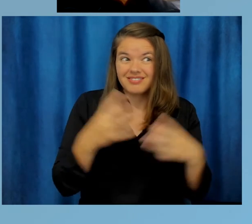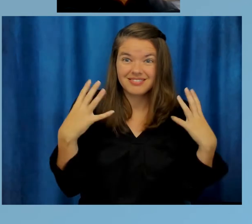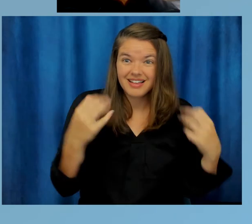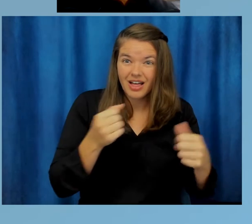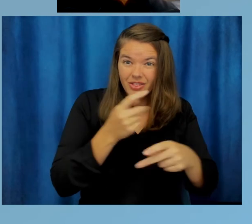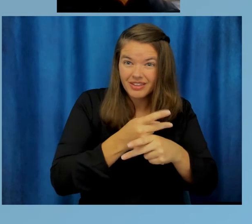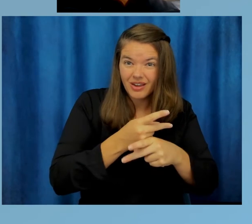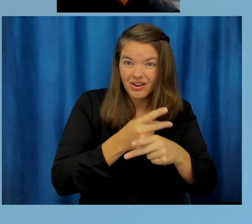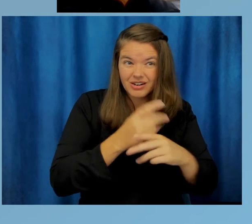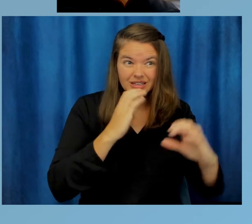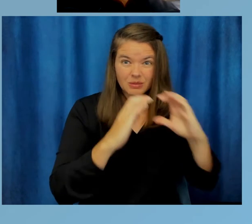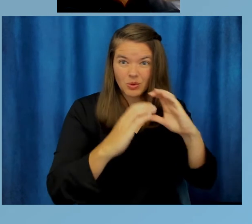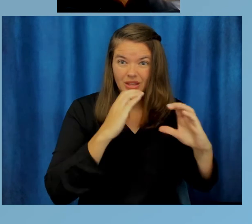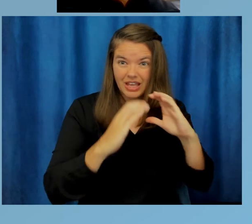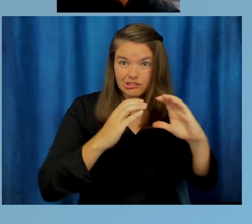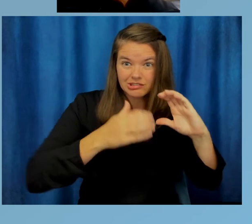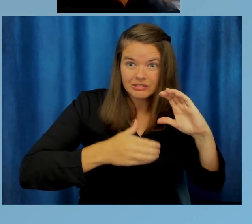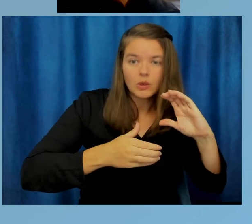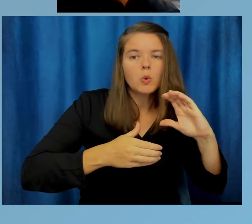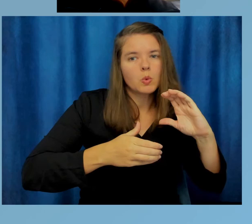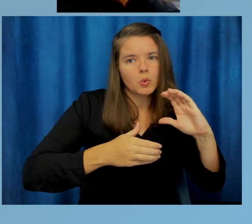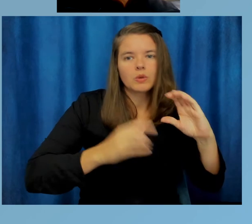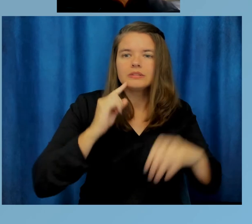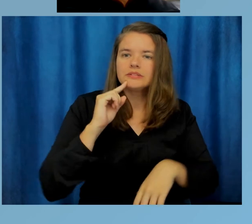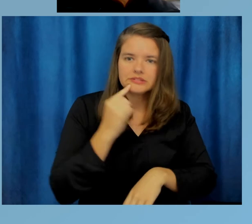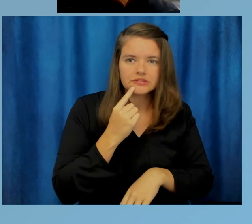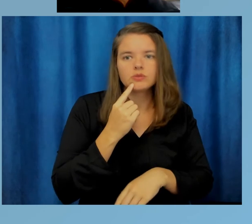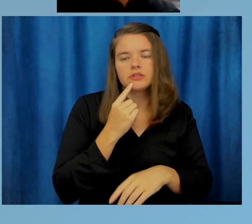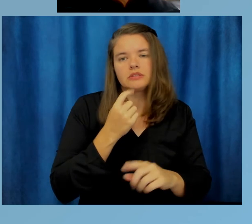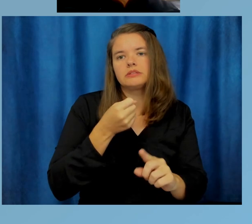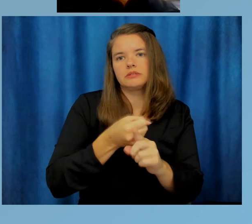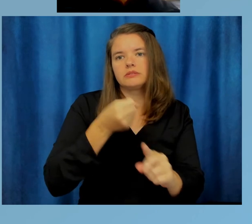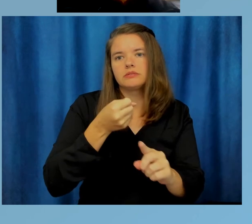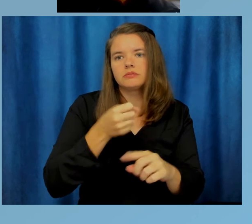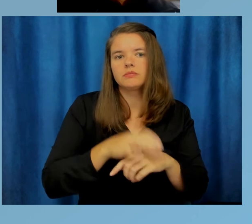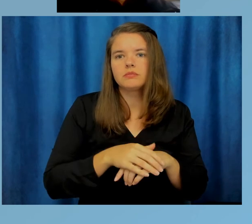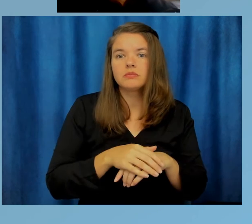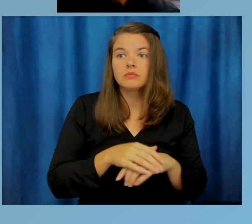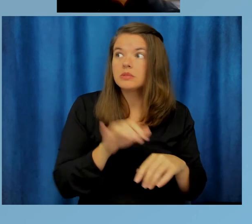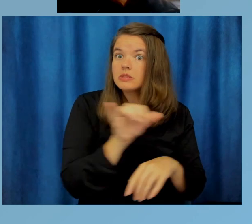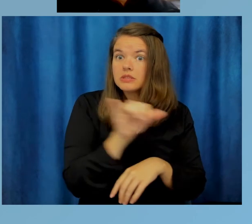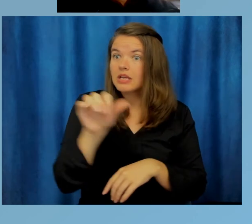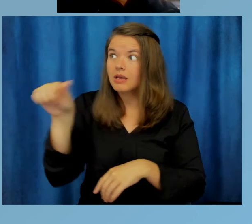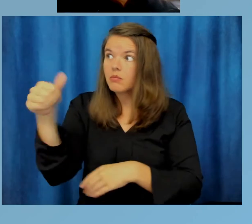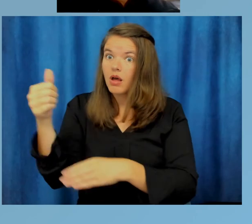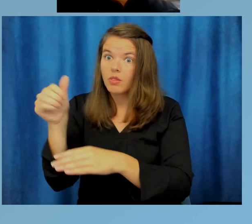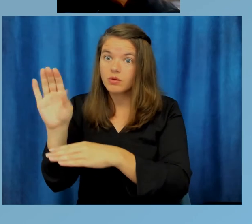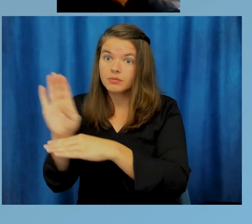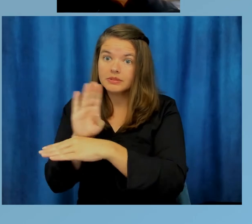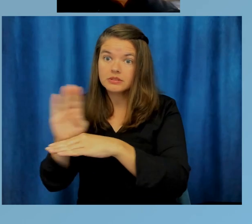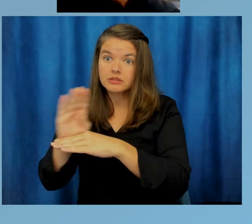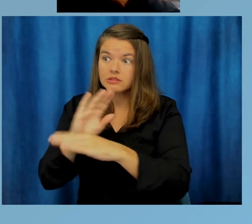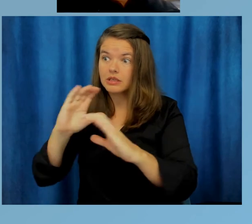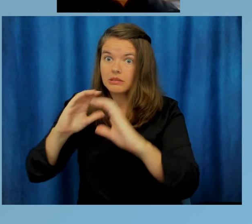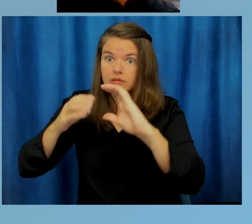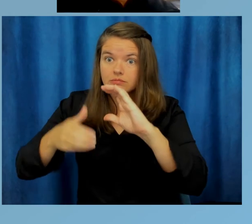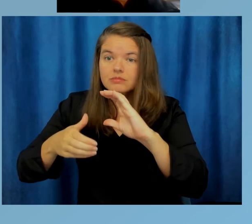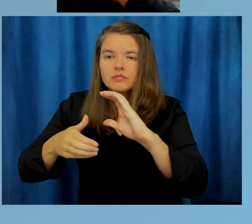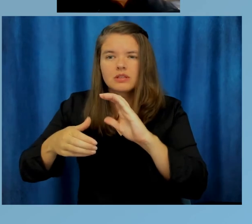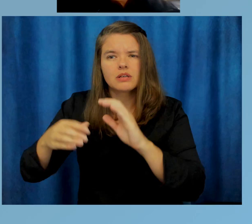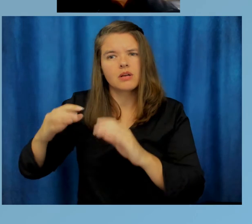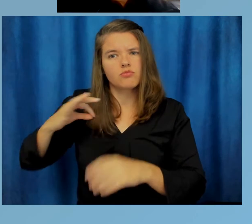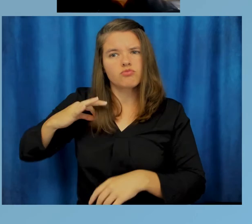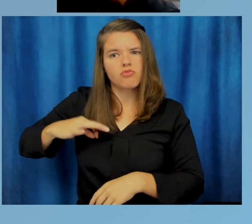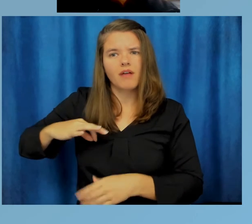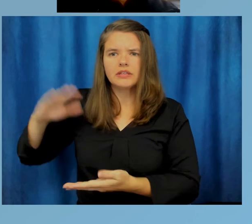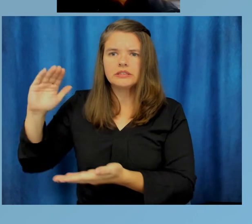poor communication in healthcare can have extreme serious consequences. As with other businesses, poor communication